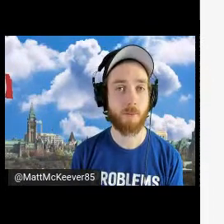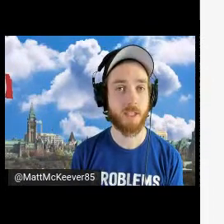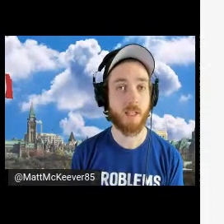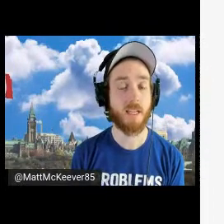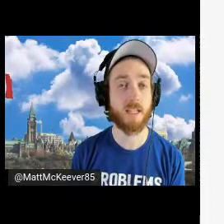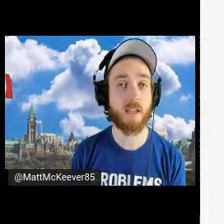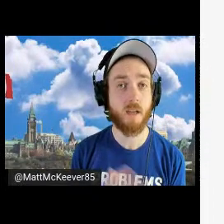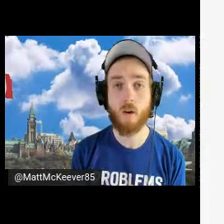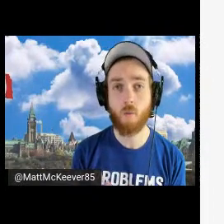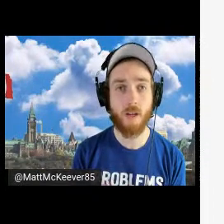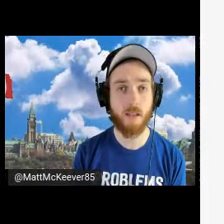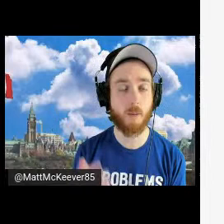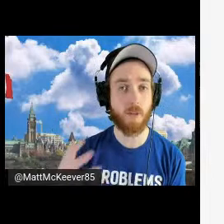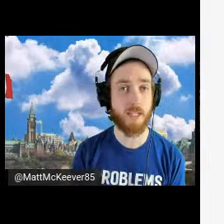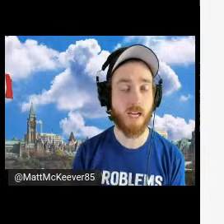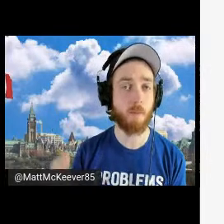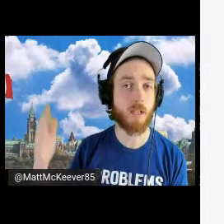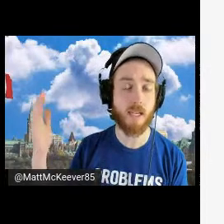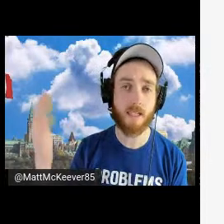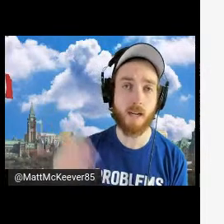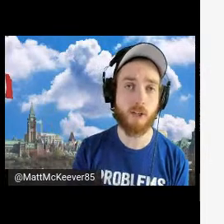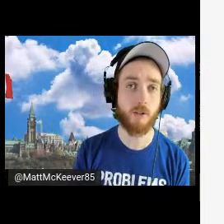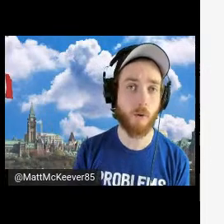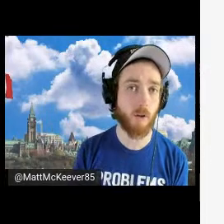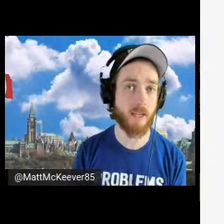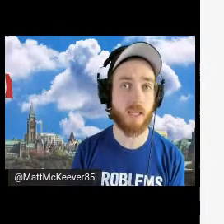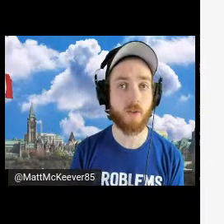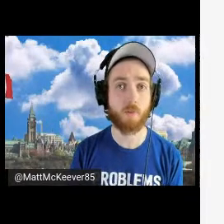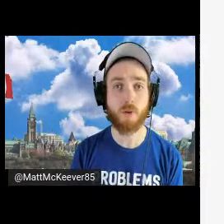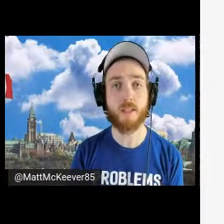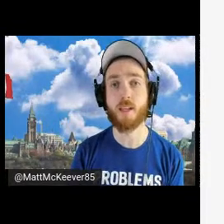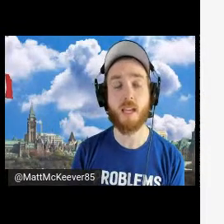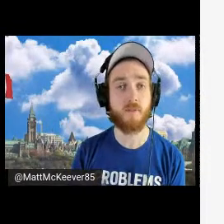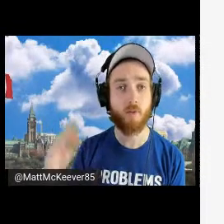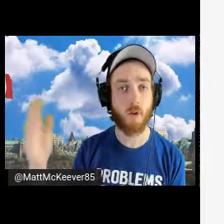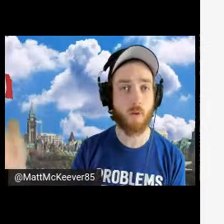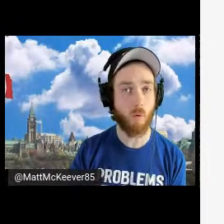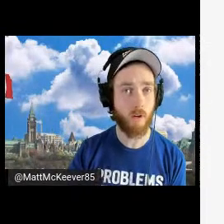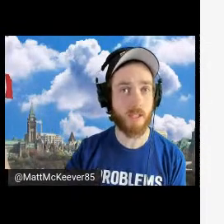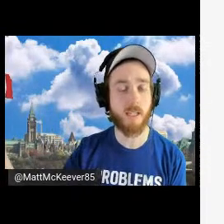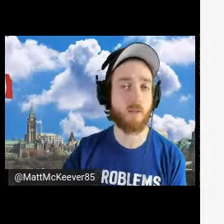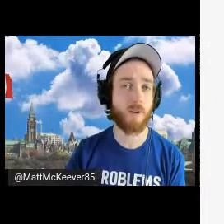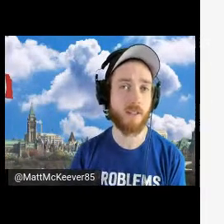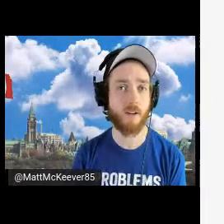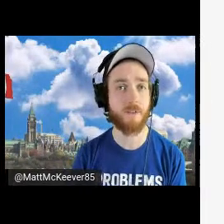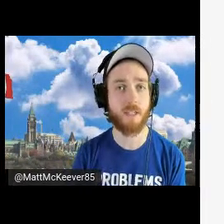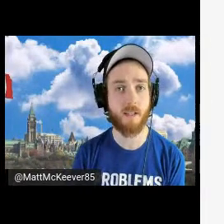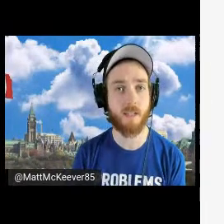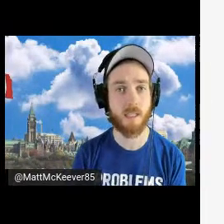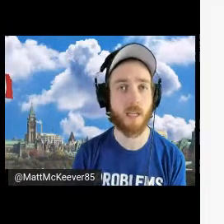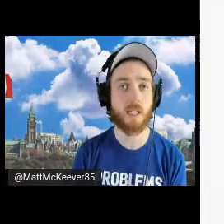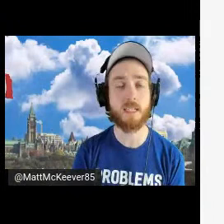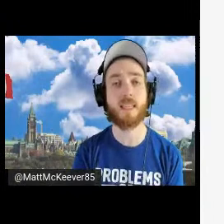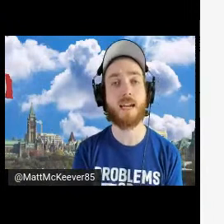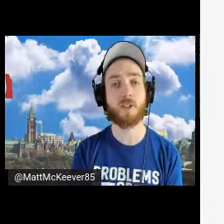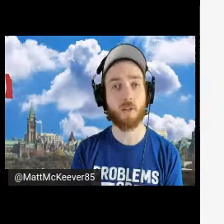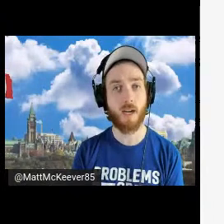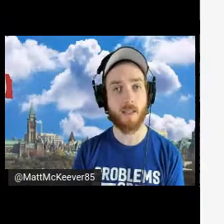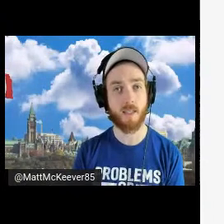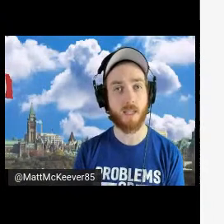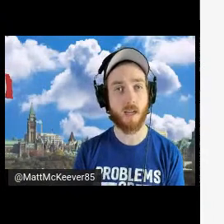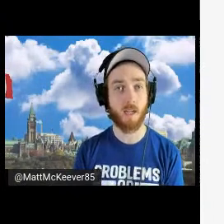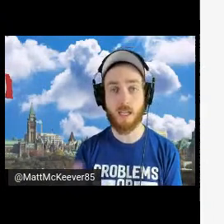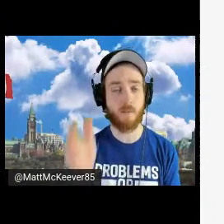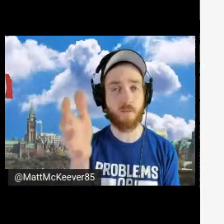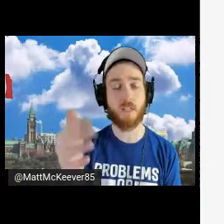in time is it? Is it when the police come and kick down your door like they do in Britain if you don't quarantine at one of their facilities? Is that your line